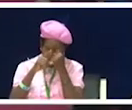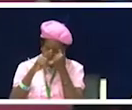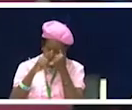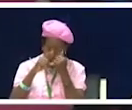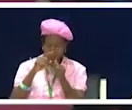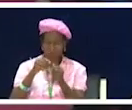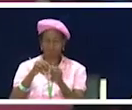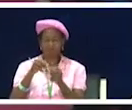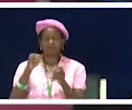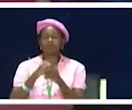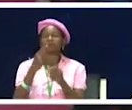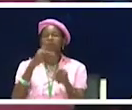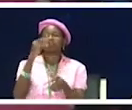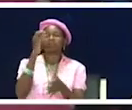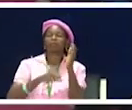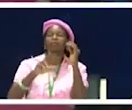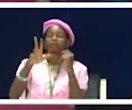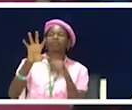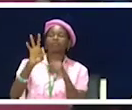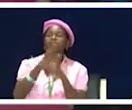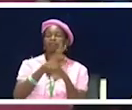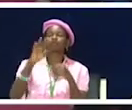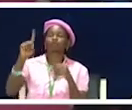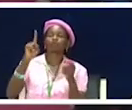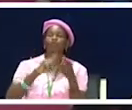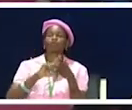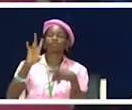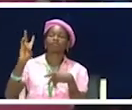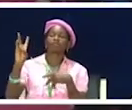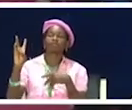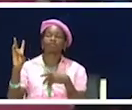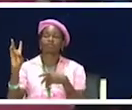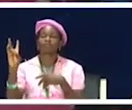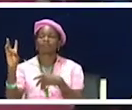Now, in Genesis chapter 49 from verse 1 to 7,